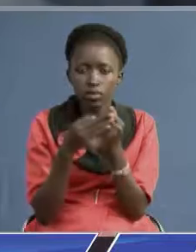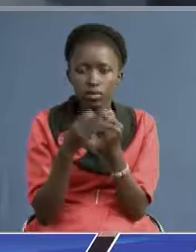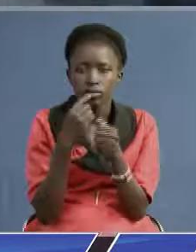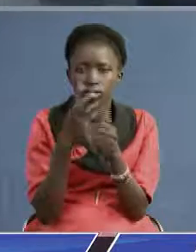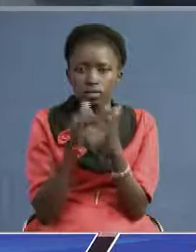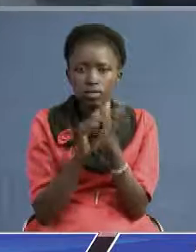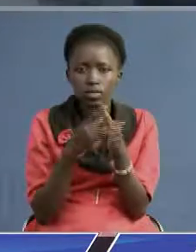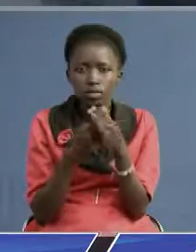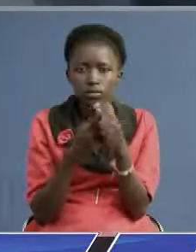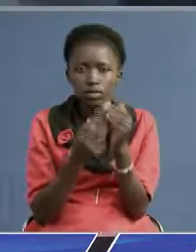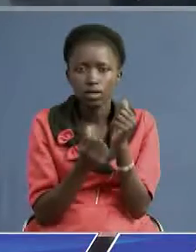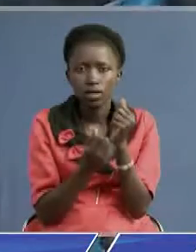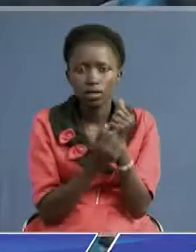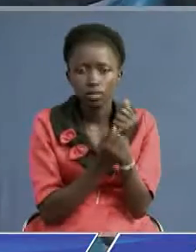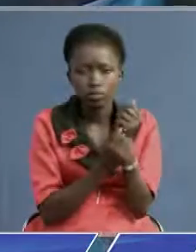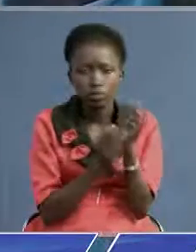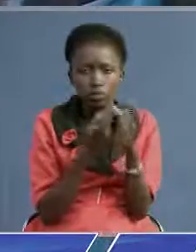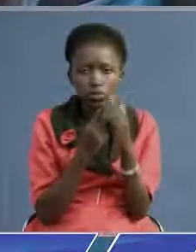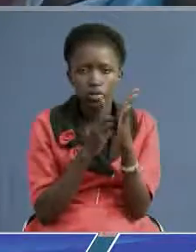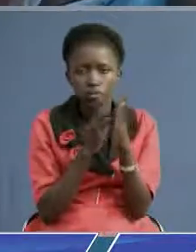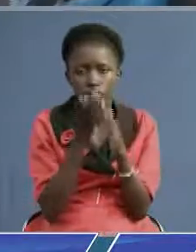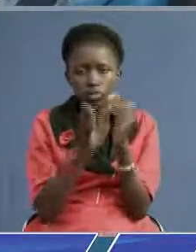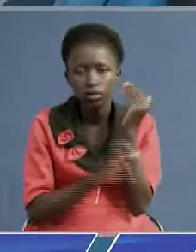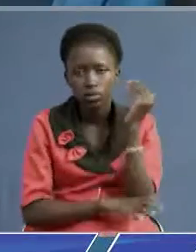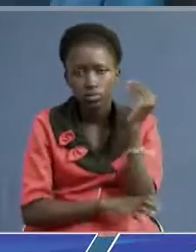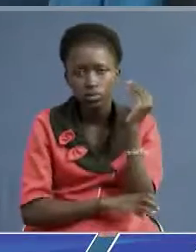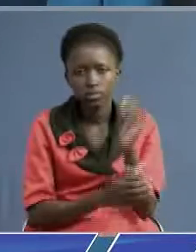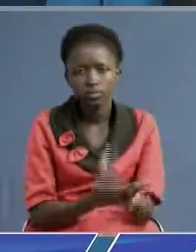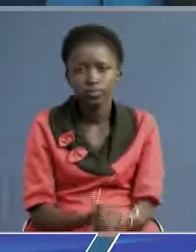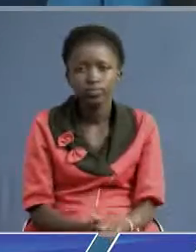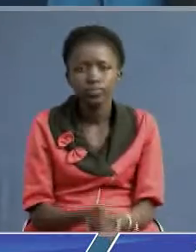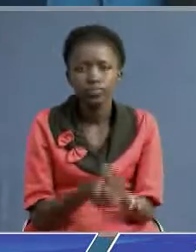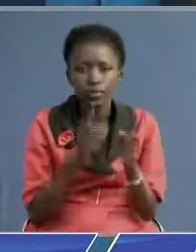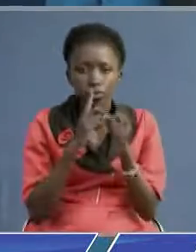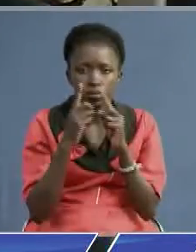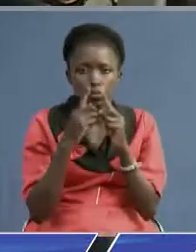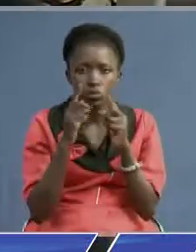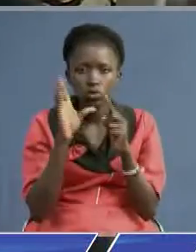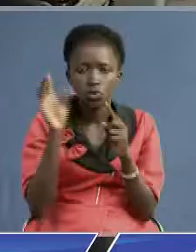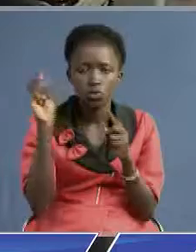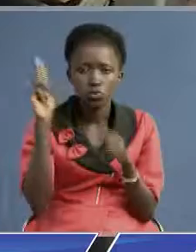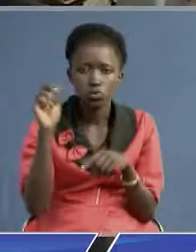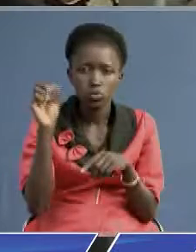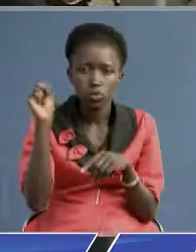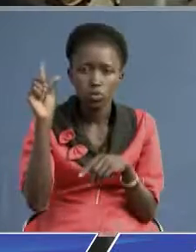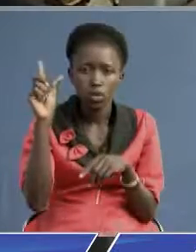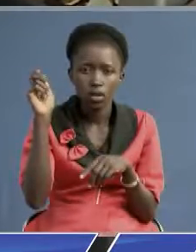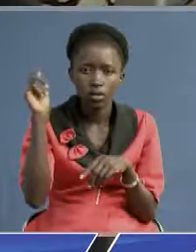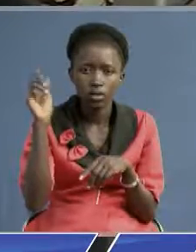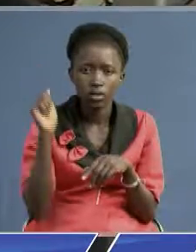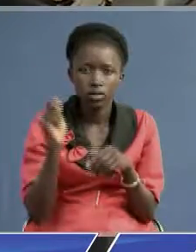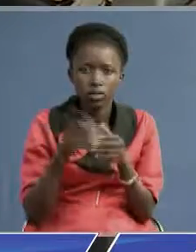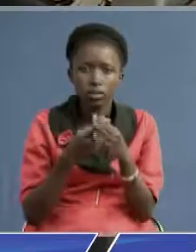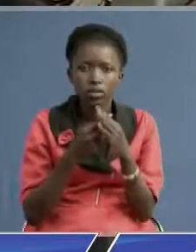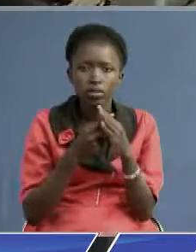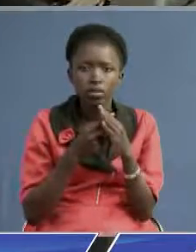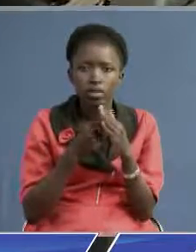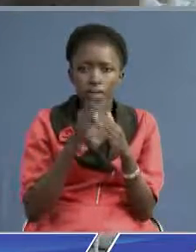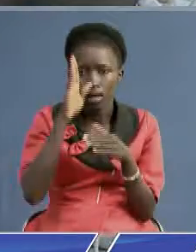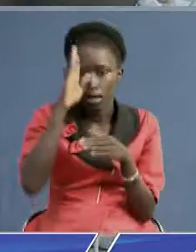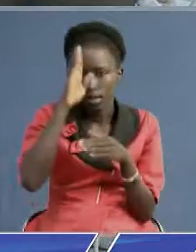2018, saying that it will facilitate development in the country. Speaking at the Consolata Shrines in Westlands constituency on